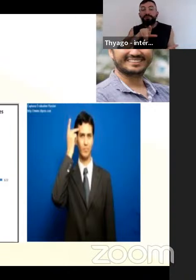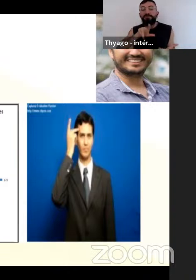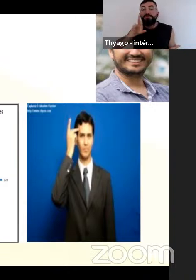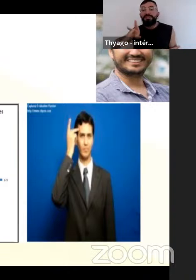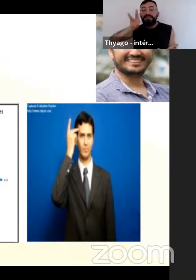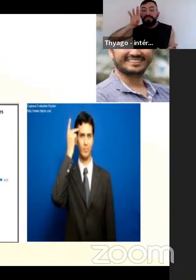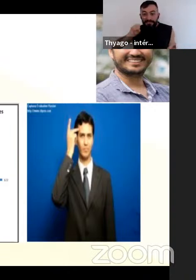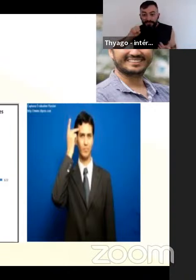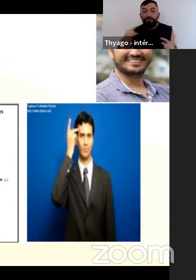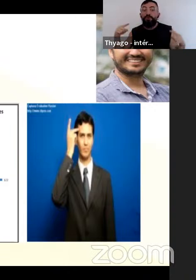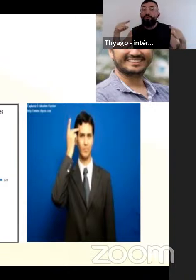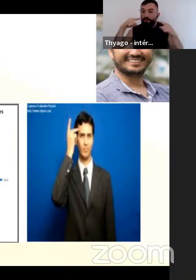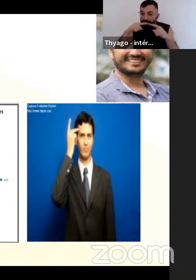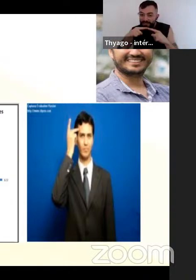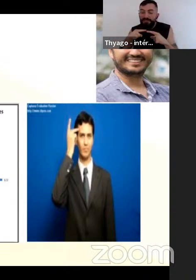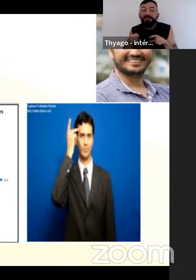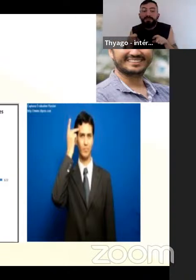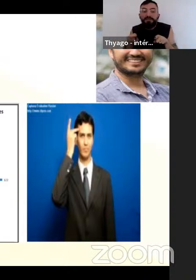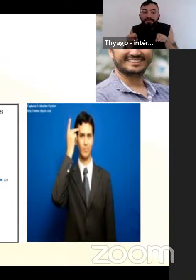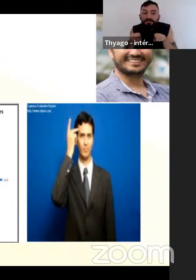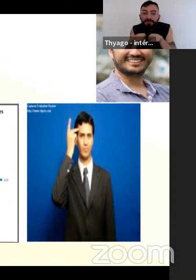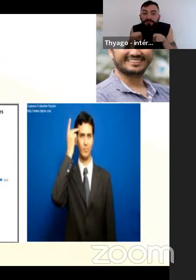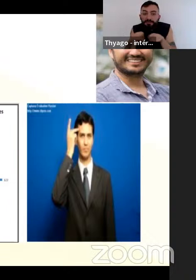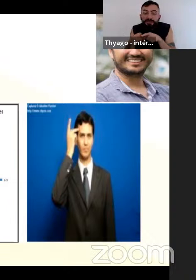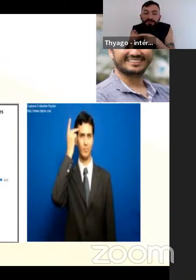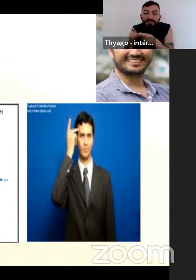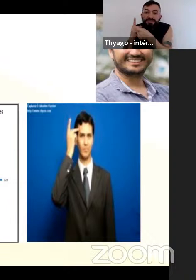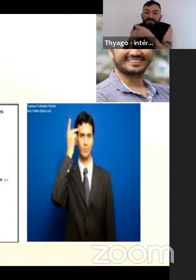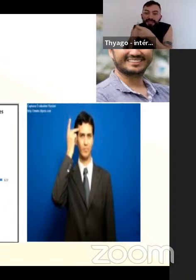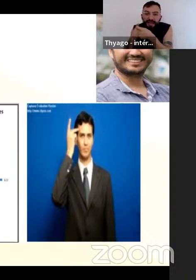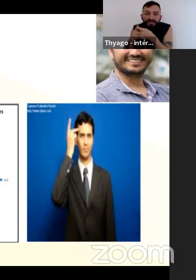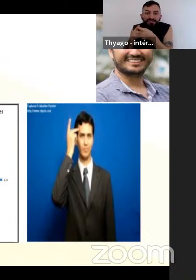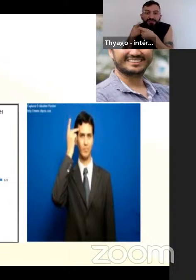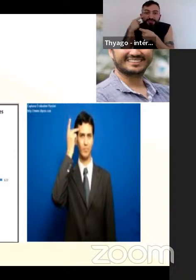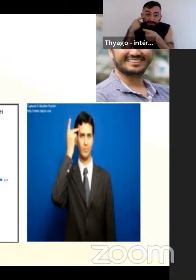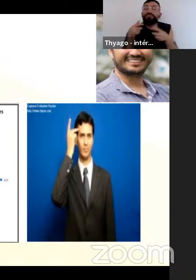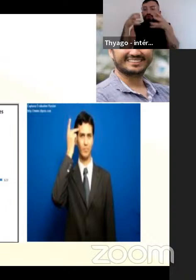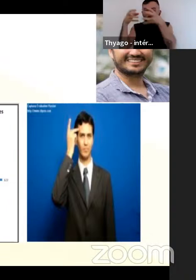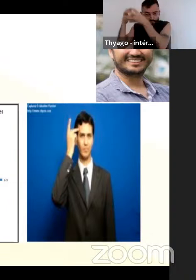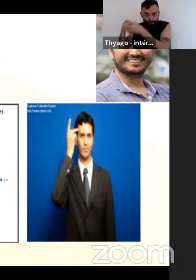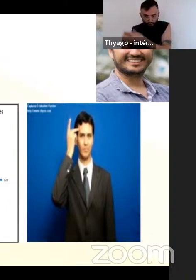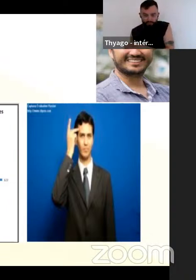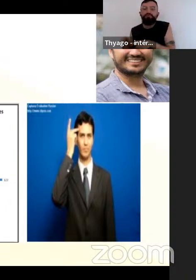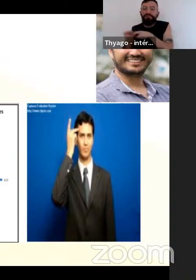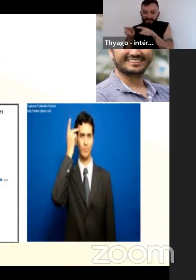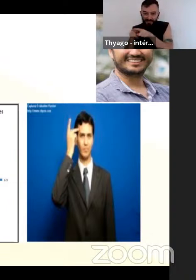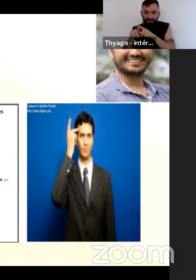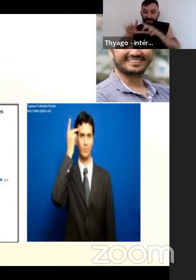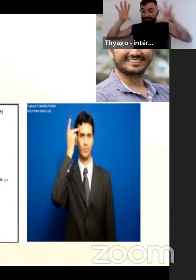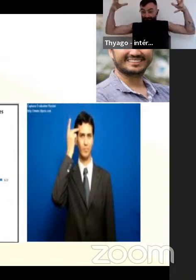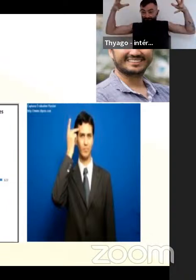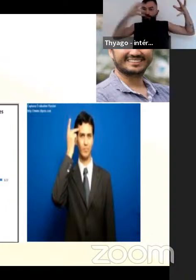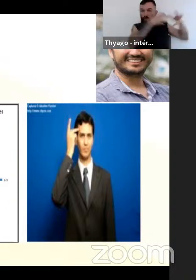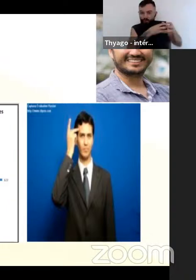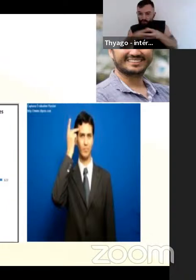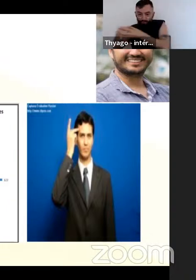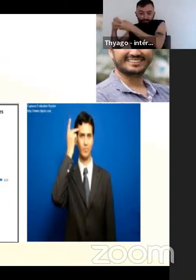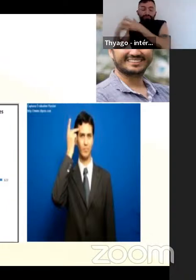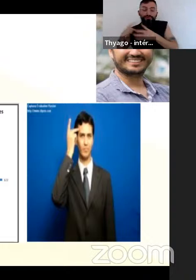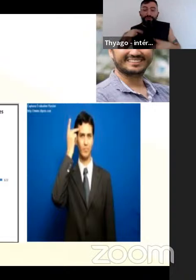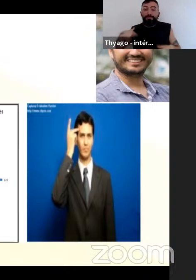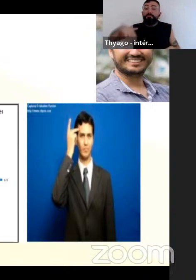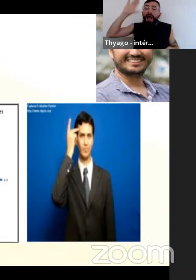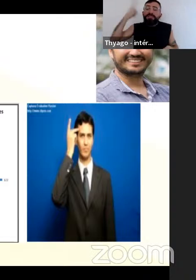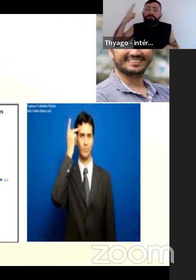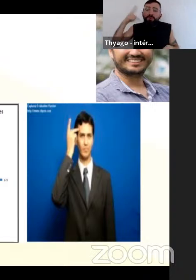Libras toponyms that do fit those subclasses, but most of his data